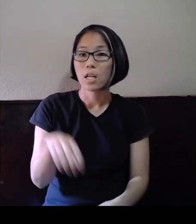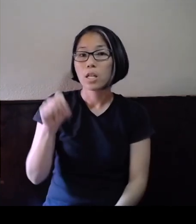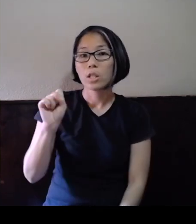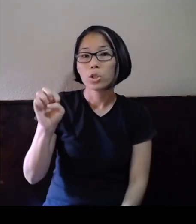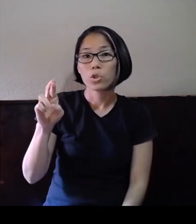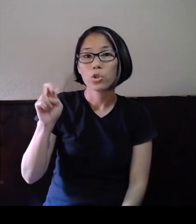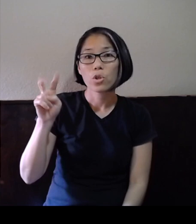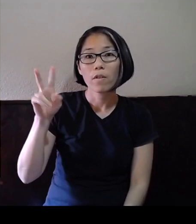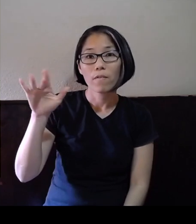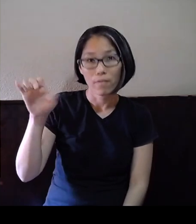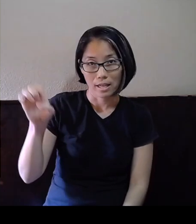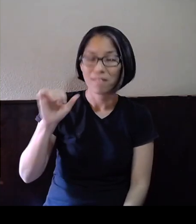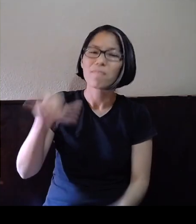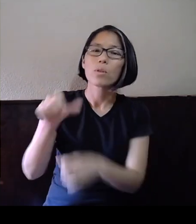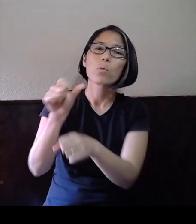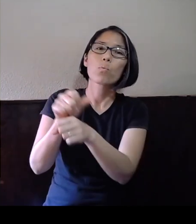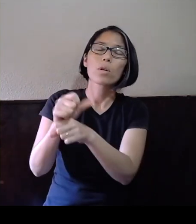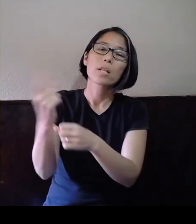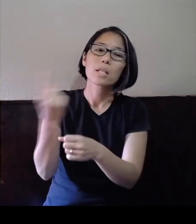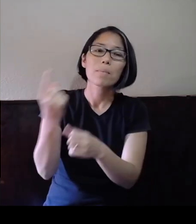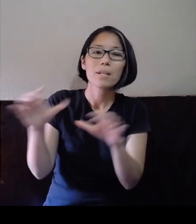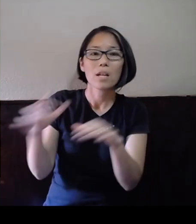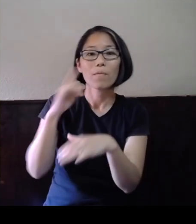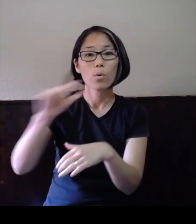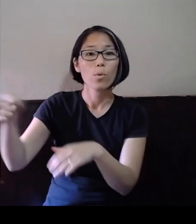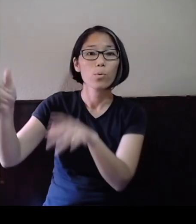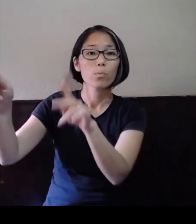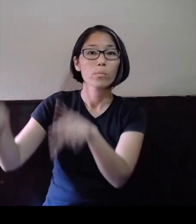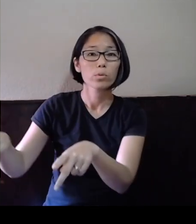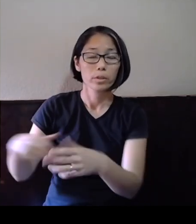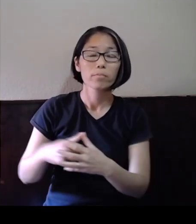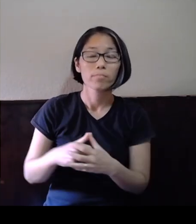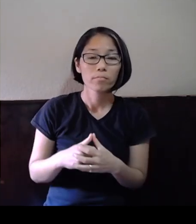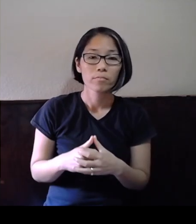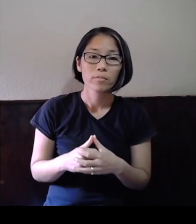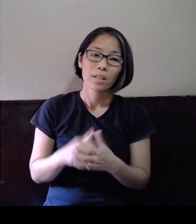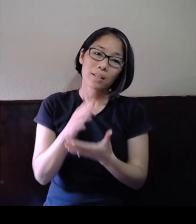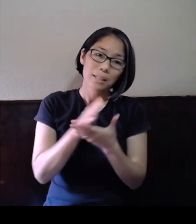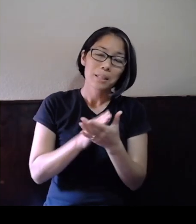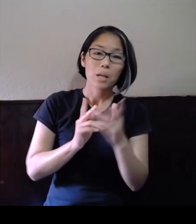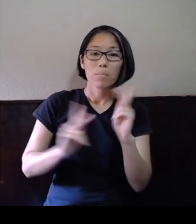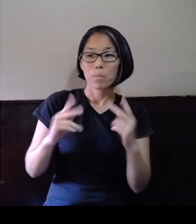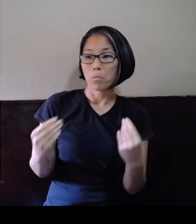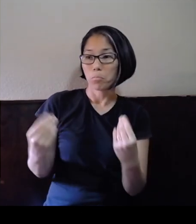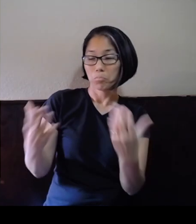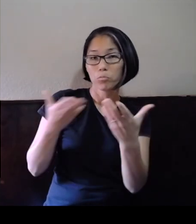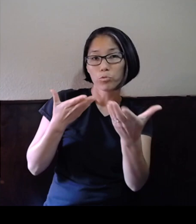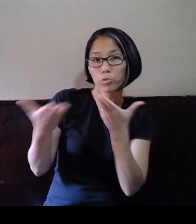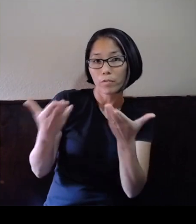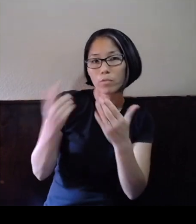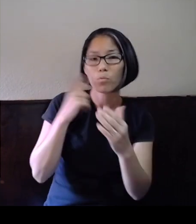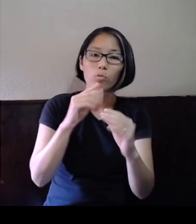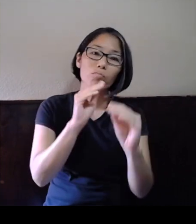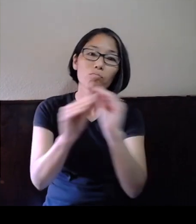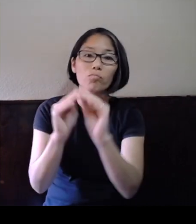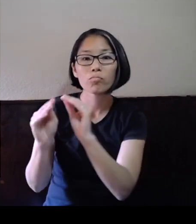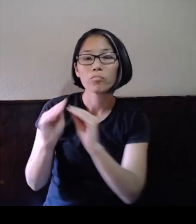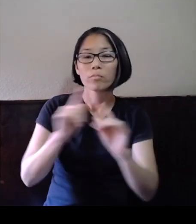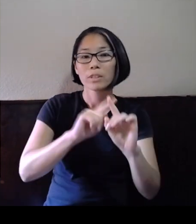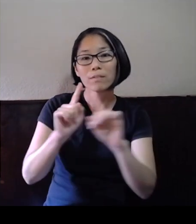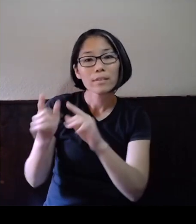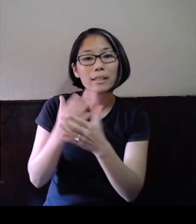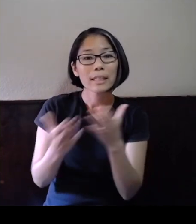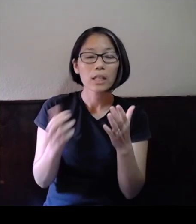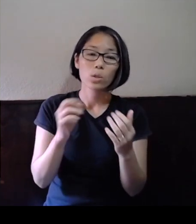A service is work that someone does for someone else. Some people offer services to fix things.